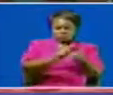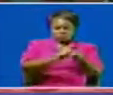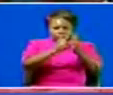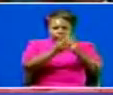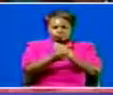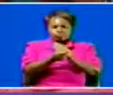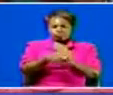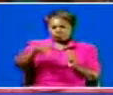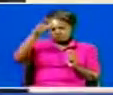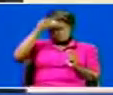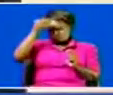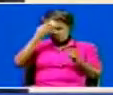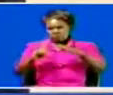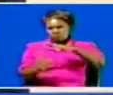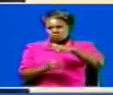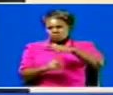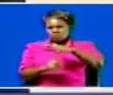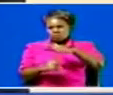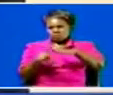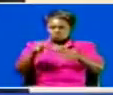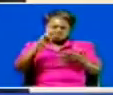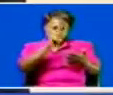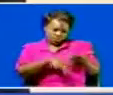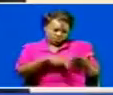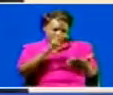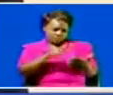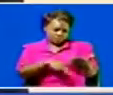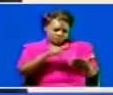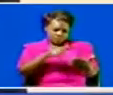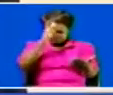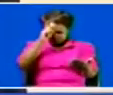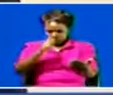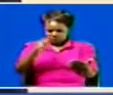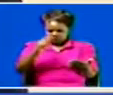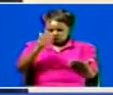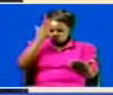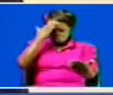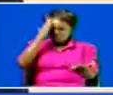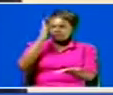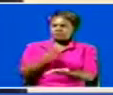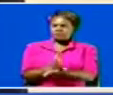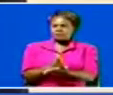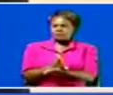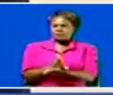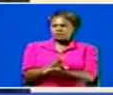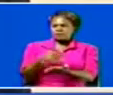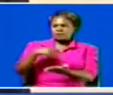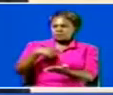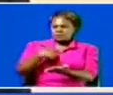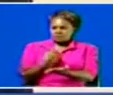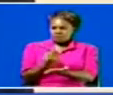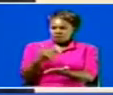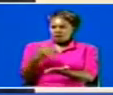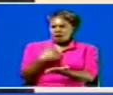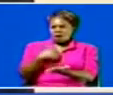undertaken in the ministry. If you spend time reading, if you respect knowledge and fact, we are going towards a point where we